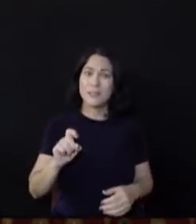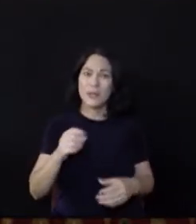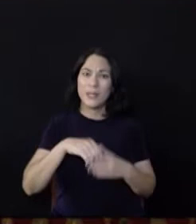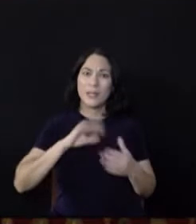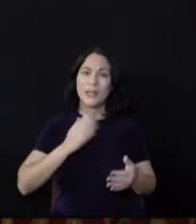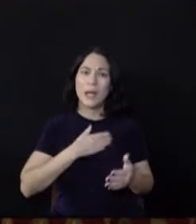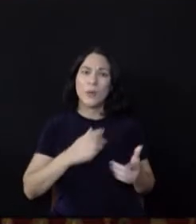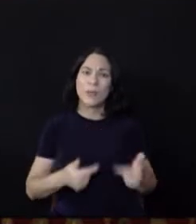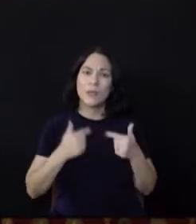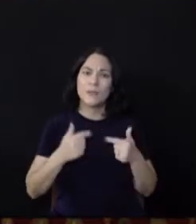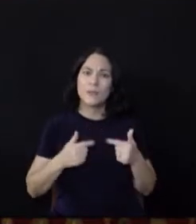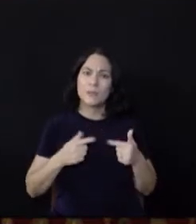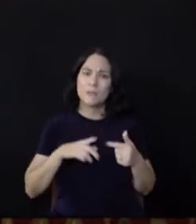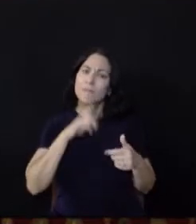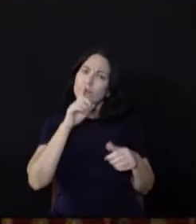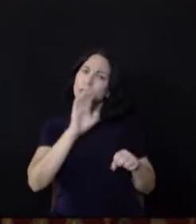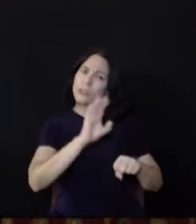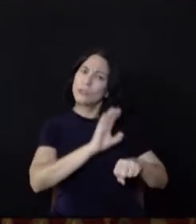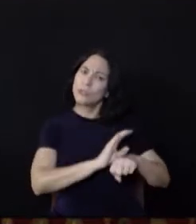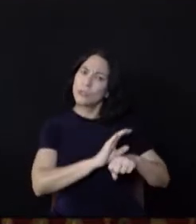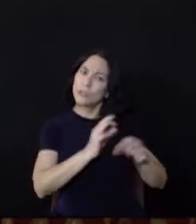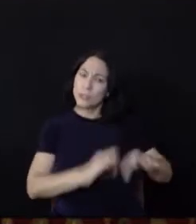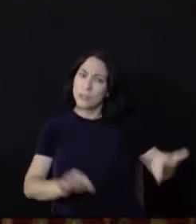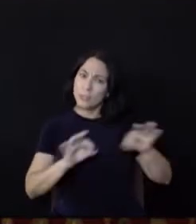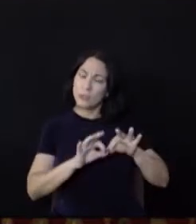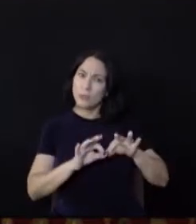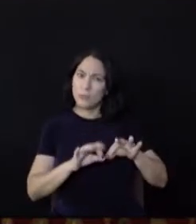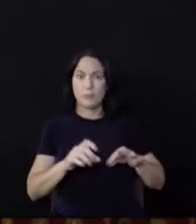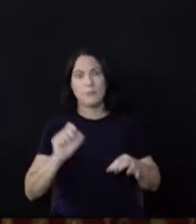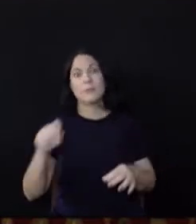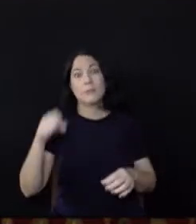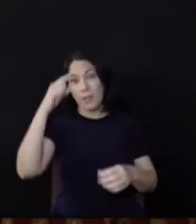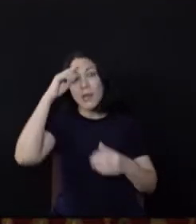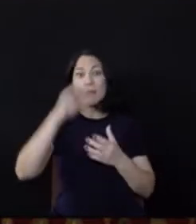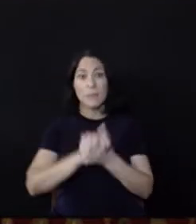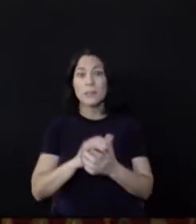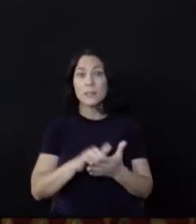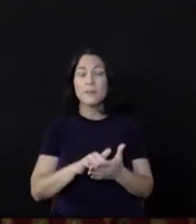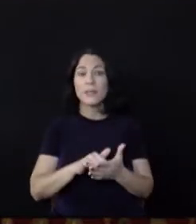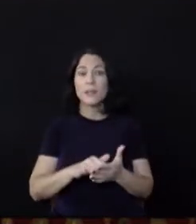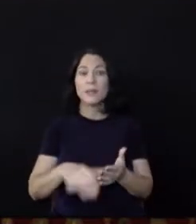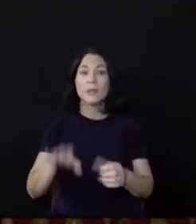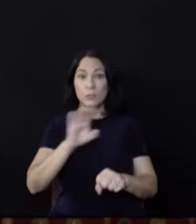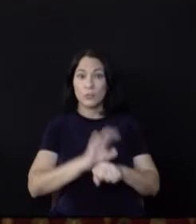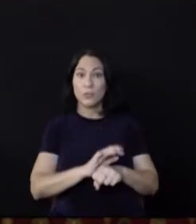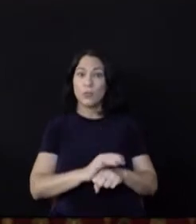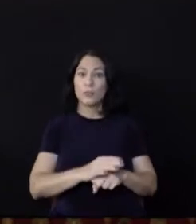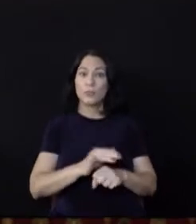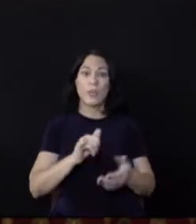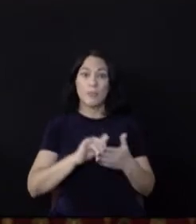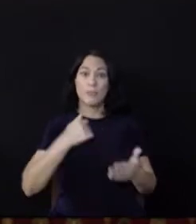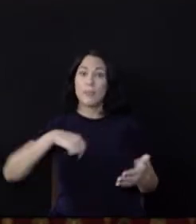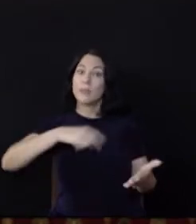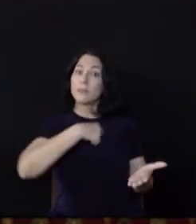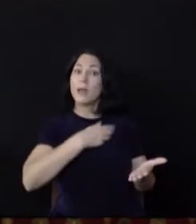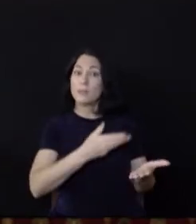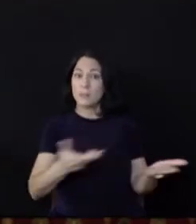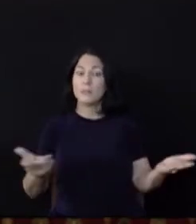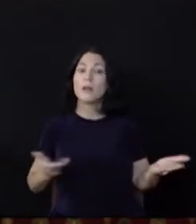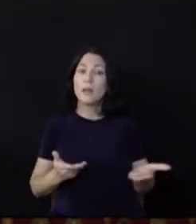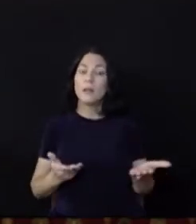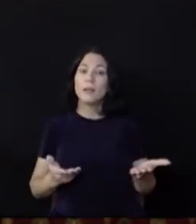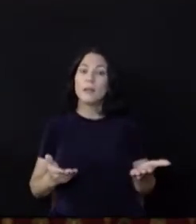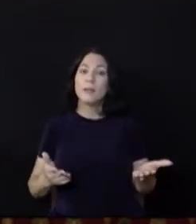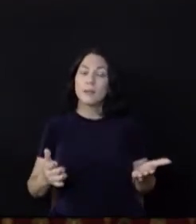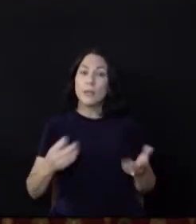Is church essential? You better believe it is. Church as who we are. And so in a